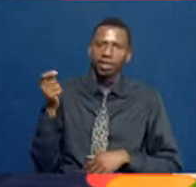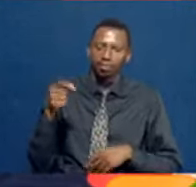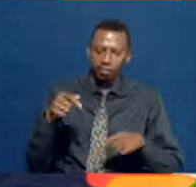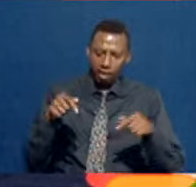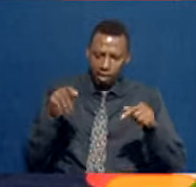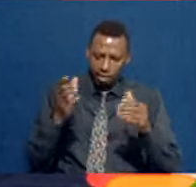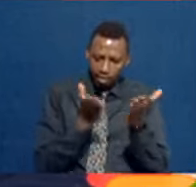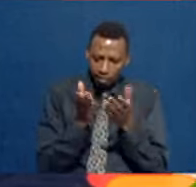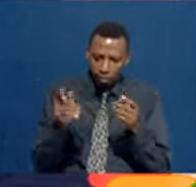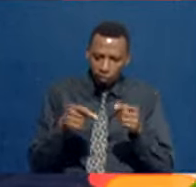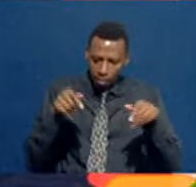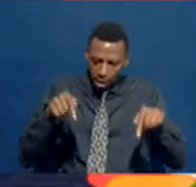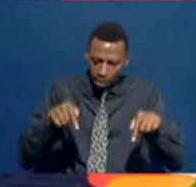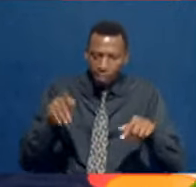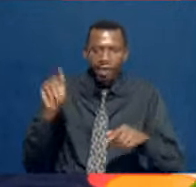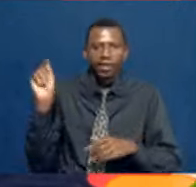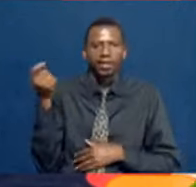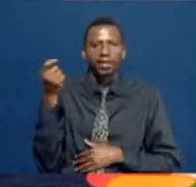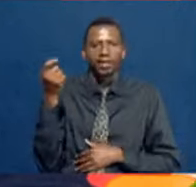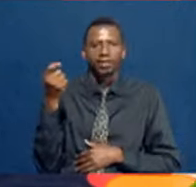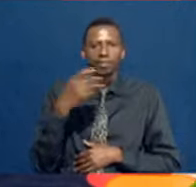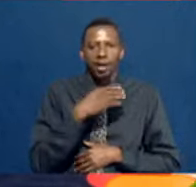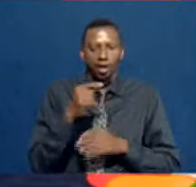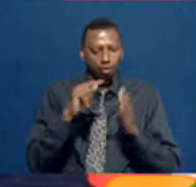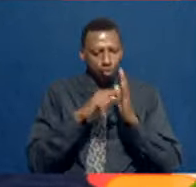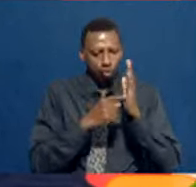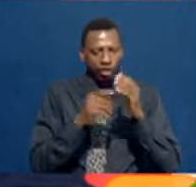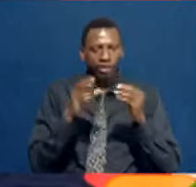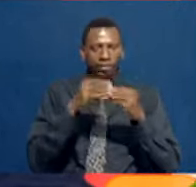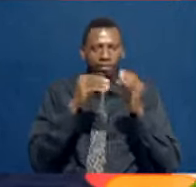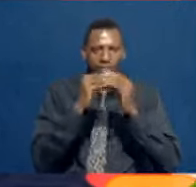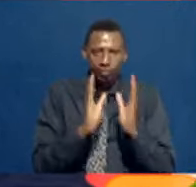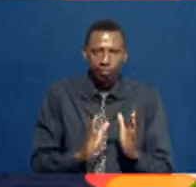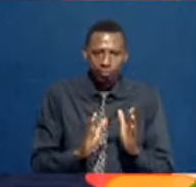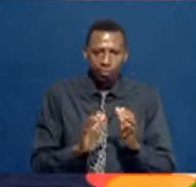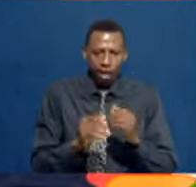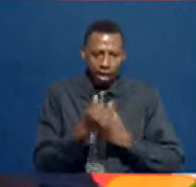services, and content